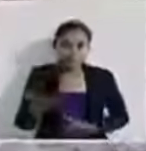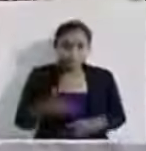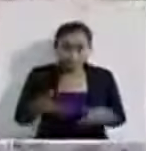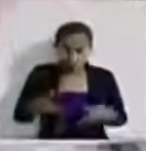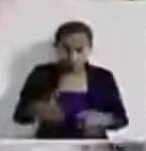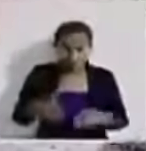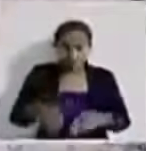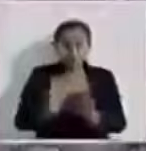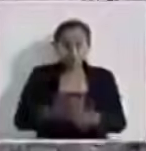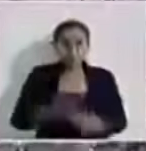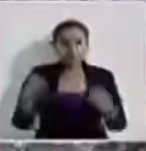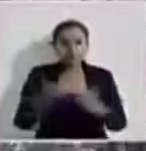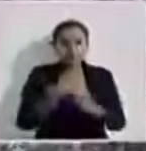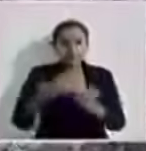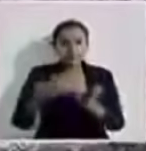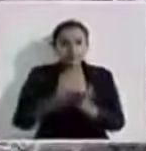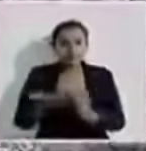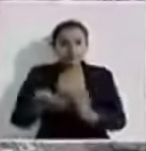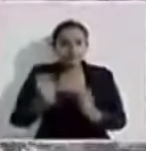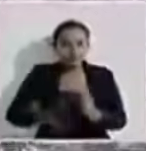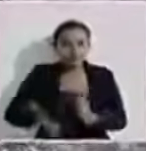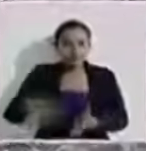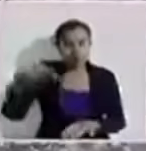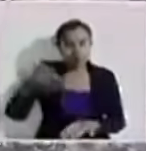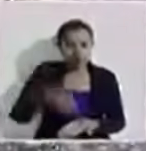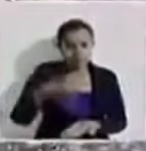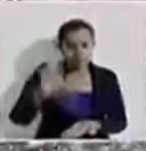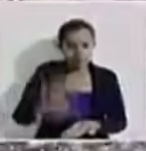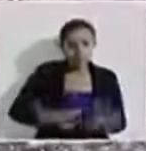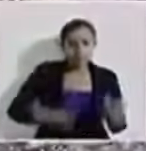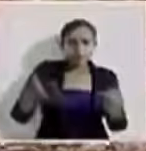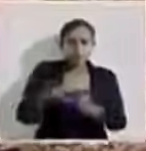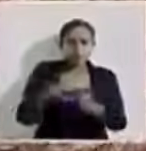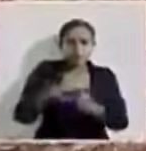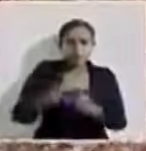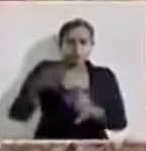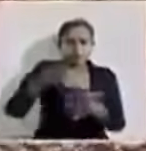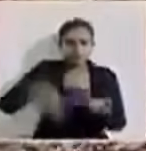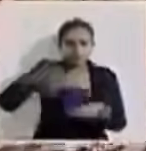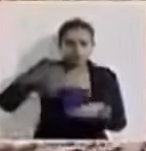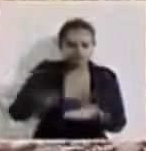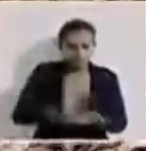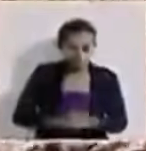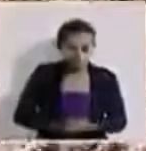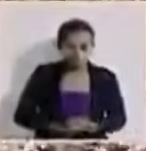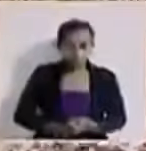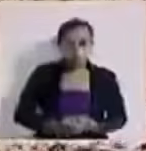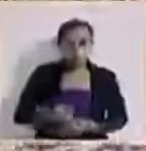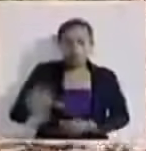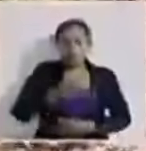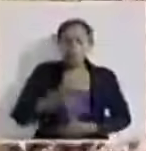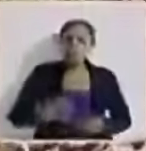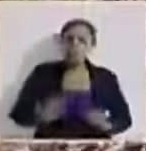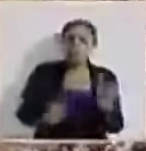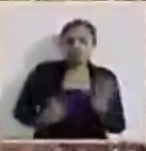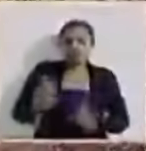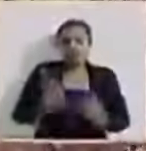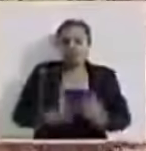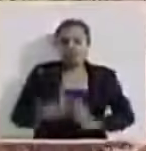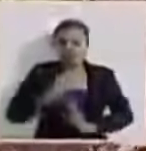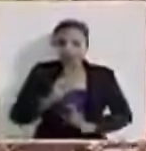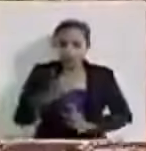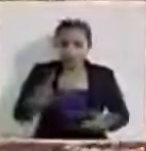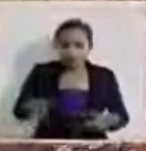village situated in the Dehiovita Divisional Secretariat. Area residents charge this road has not been